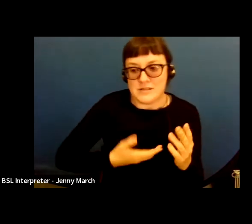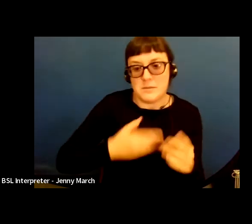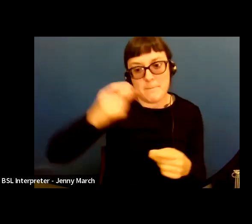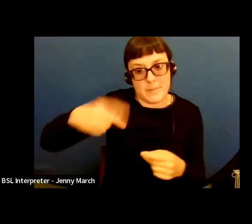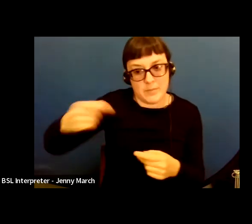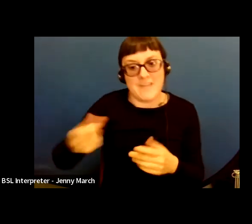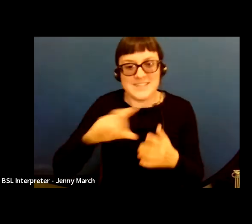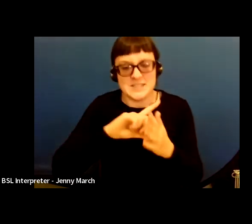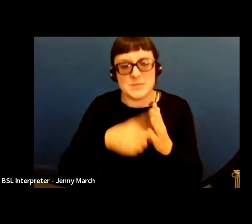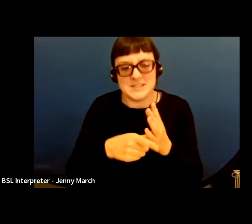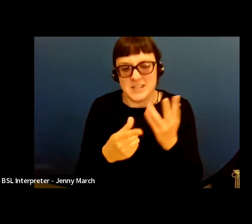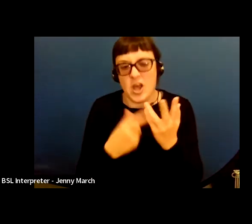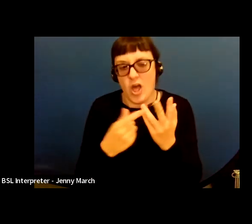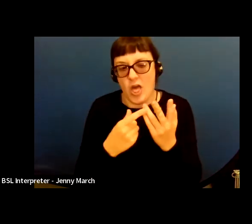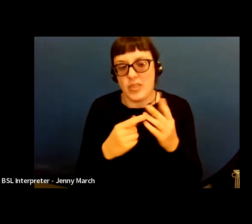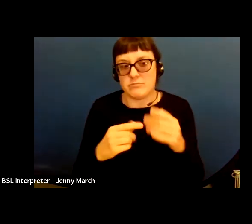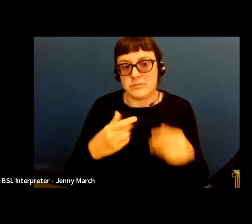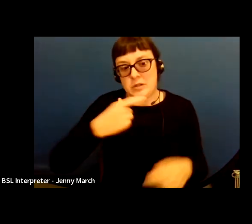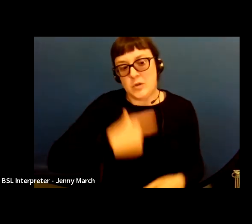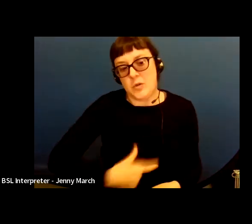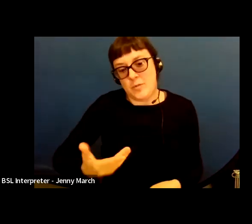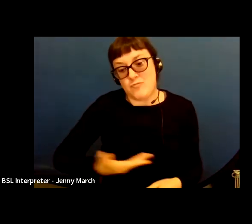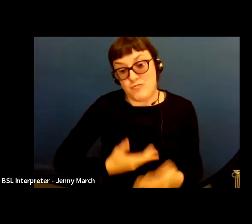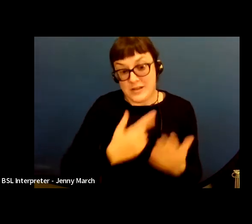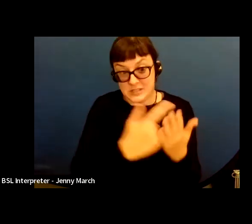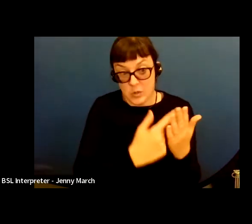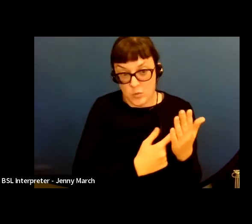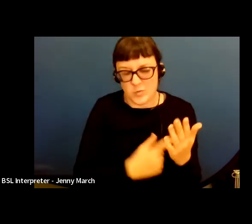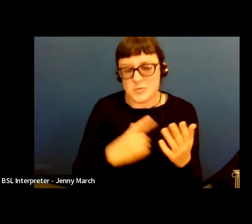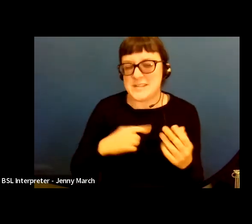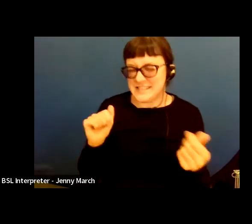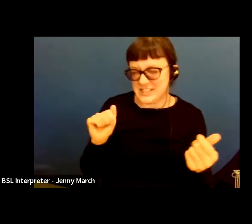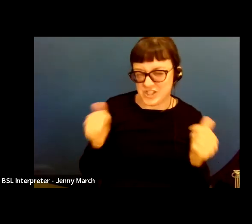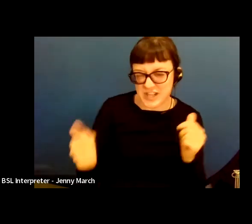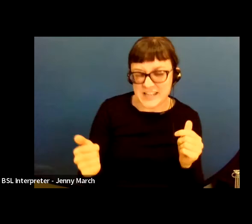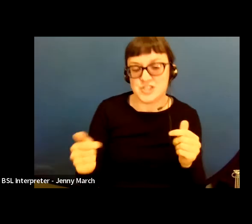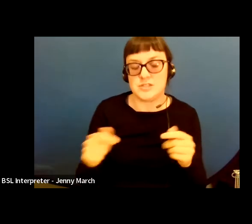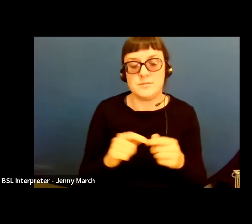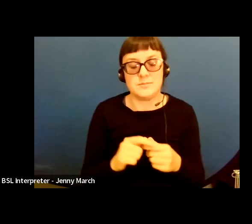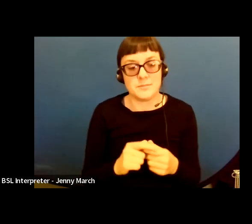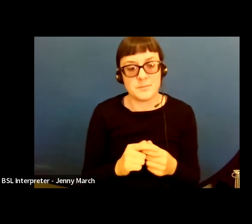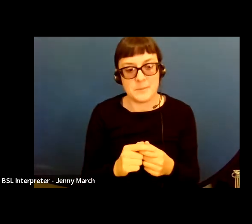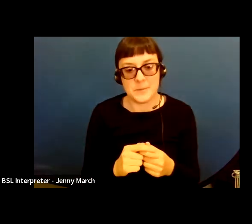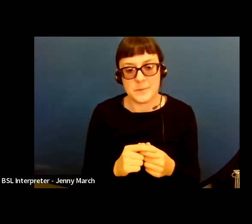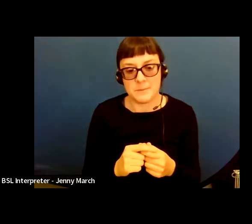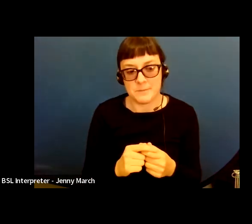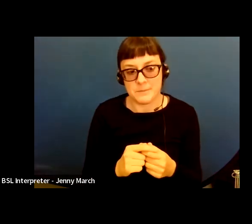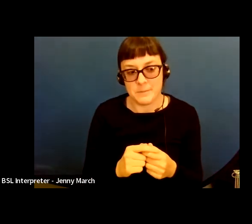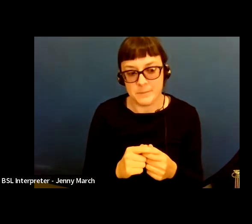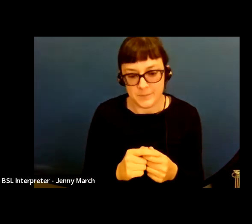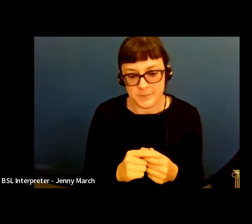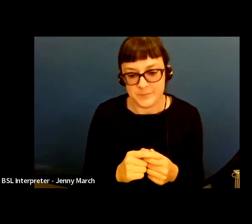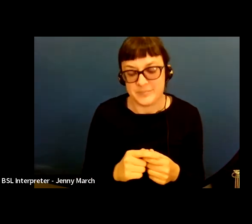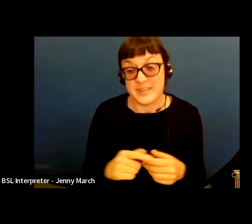conventions. We also need a paradigm shift from education systems that accommodate individual differences to education systems that